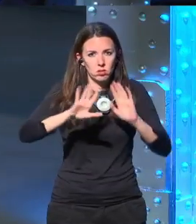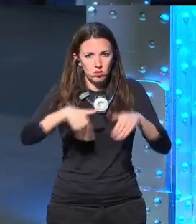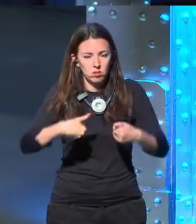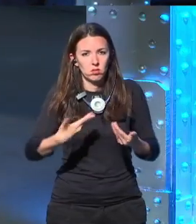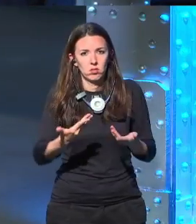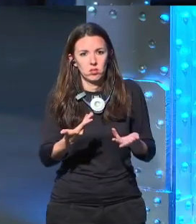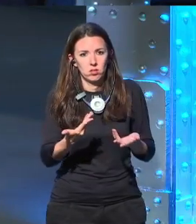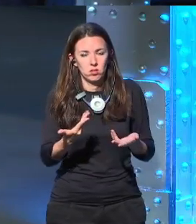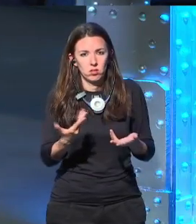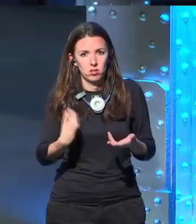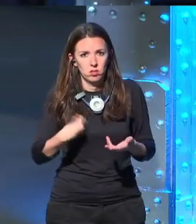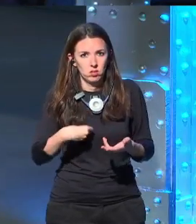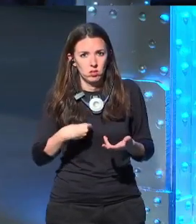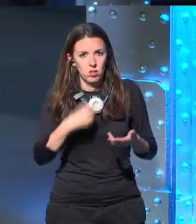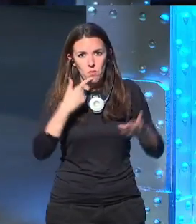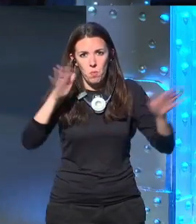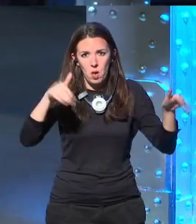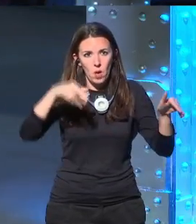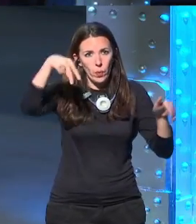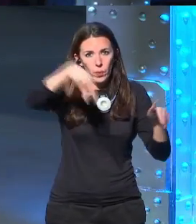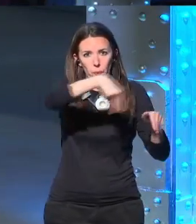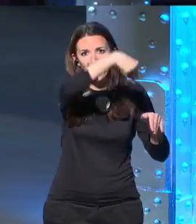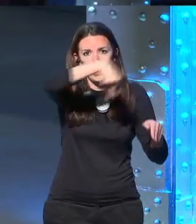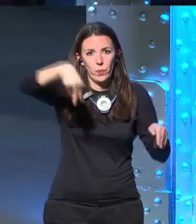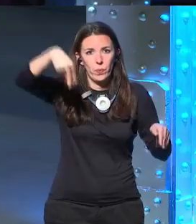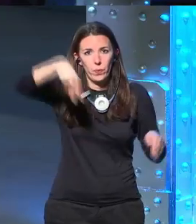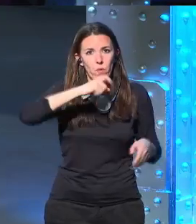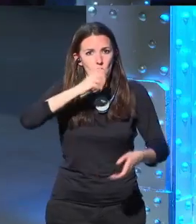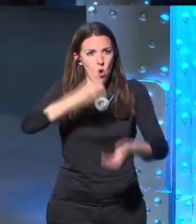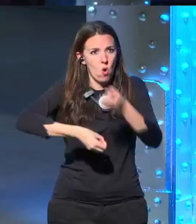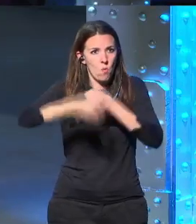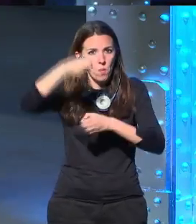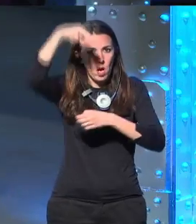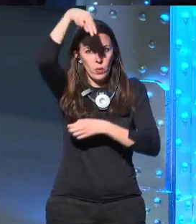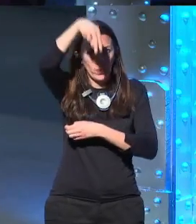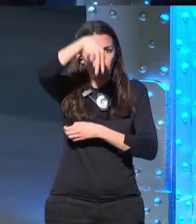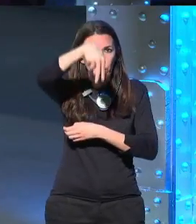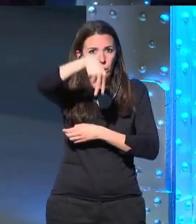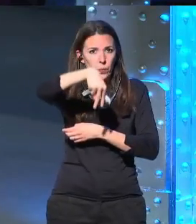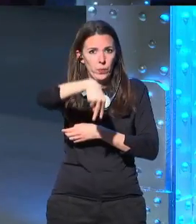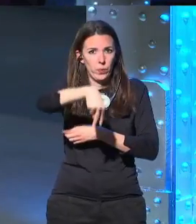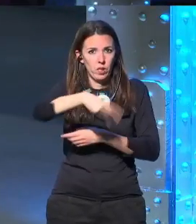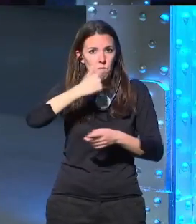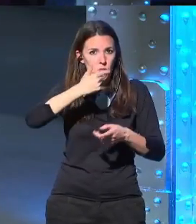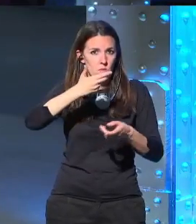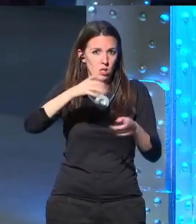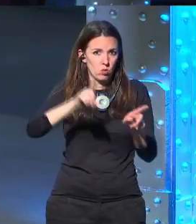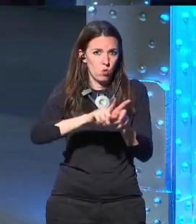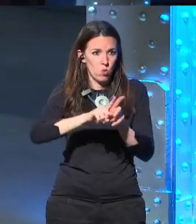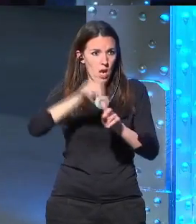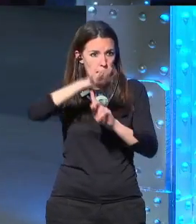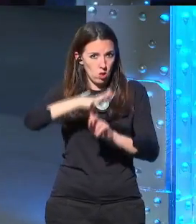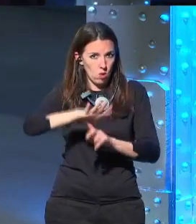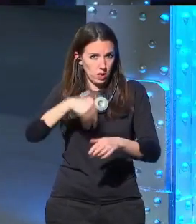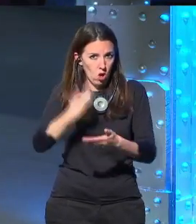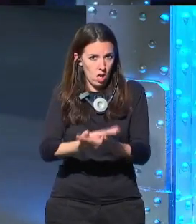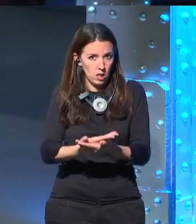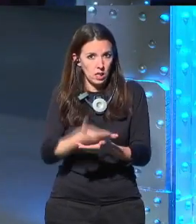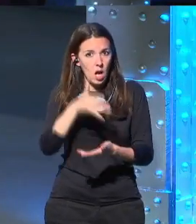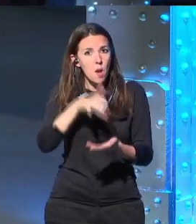behold, you have what people call the first helicopter. That drawing was for a play, but Leonardo, always mixing fantasy